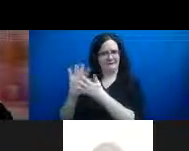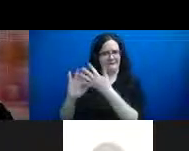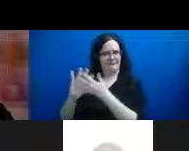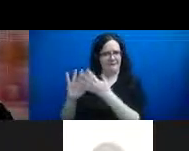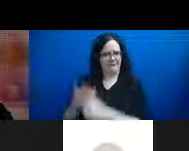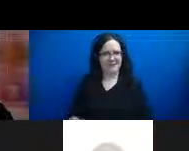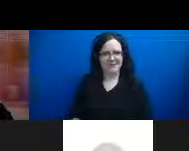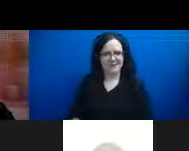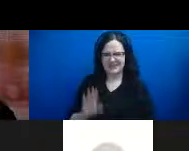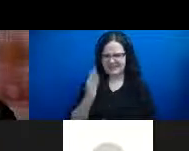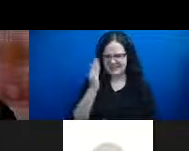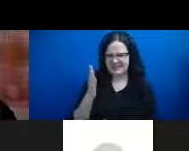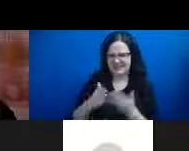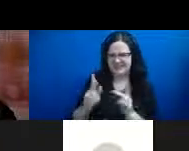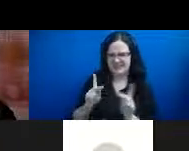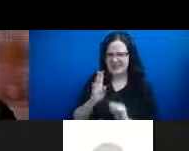we have some people talking.